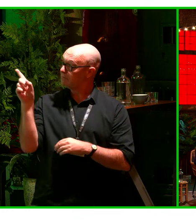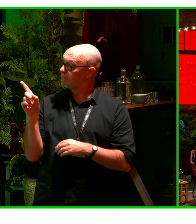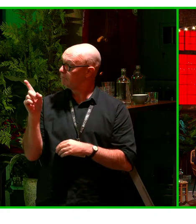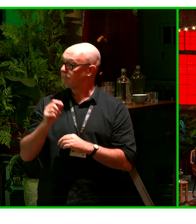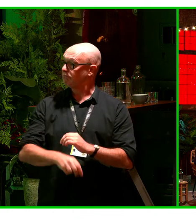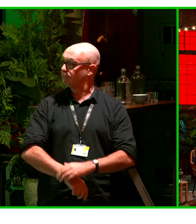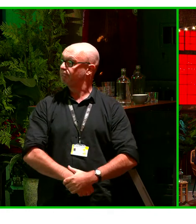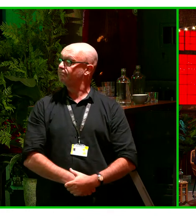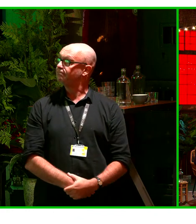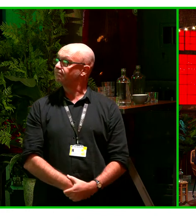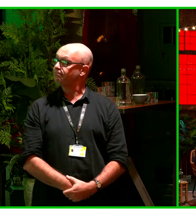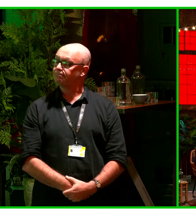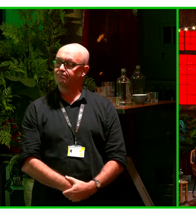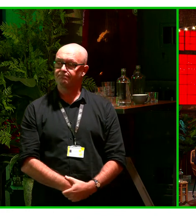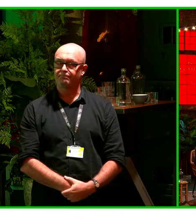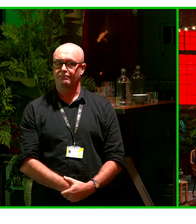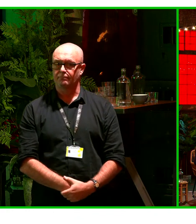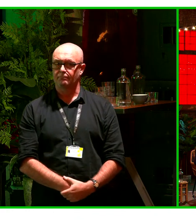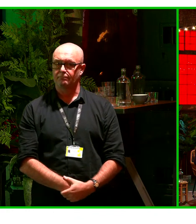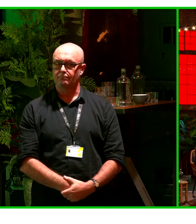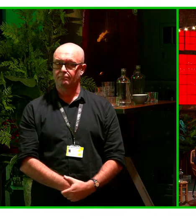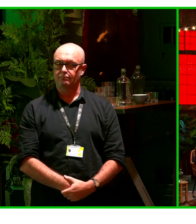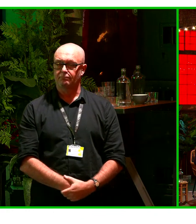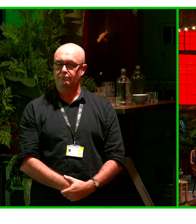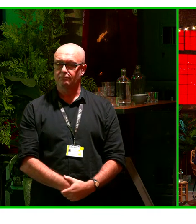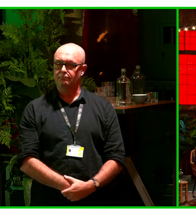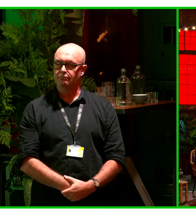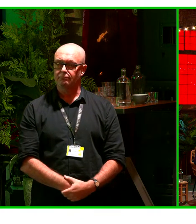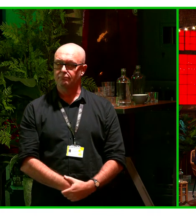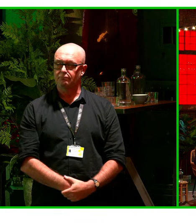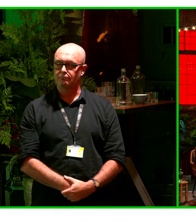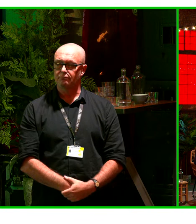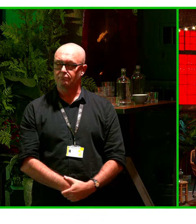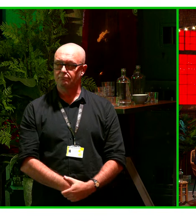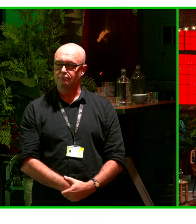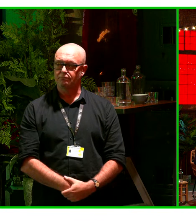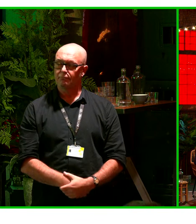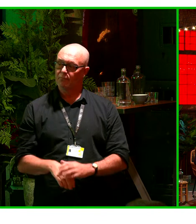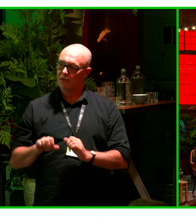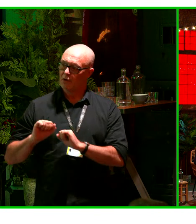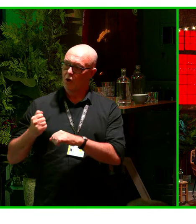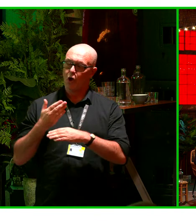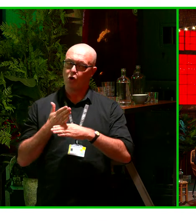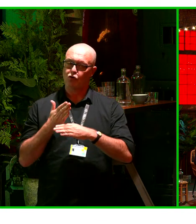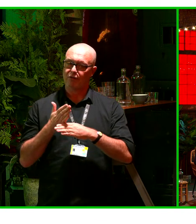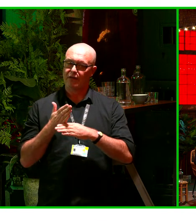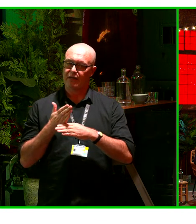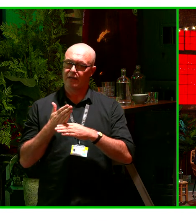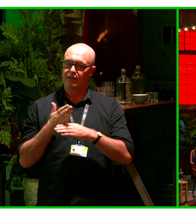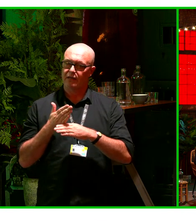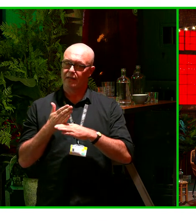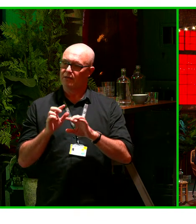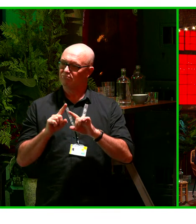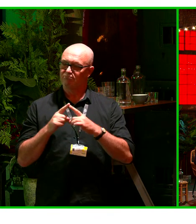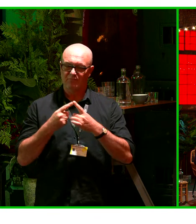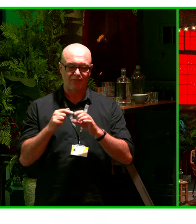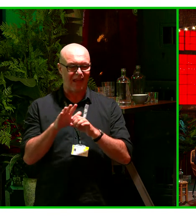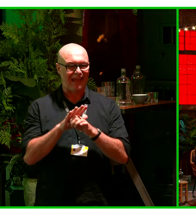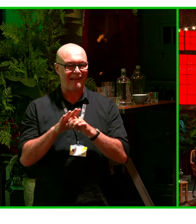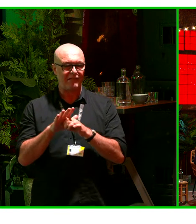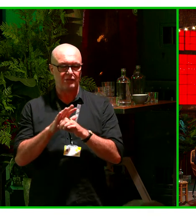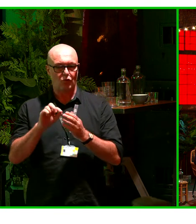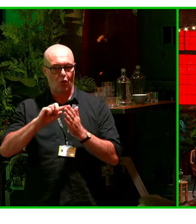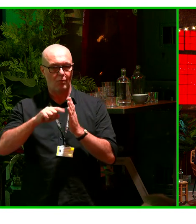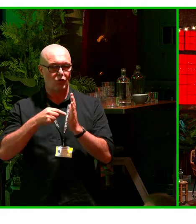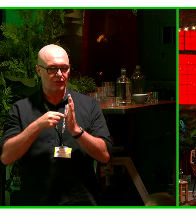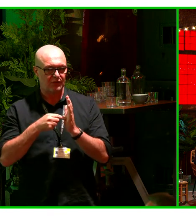at the Energy Systems Catapult, where she's worked since 2016. Jenny's career has seen her deliver a range of sustainability projects